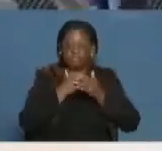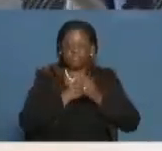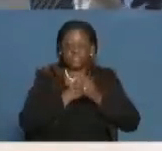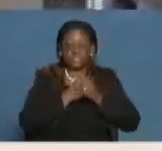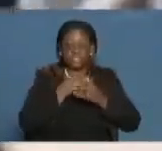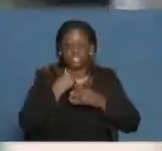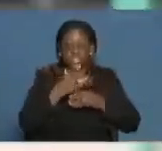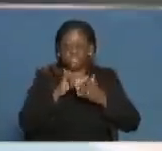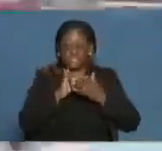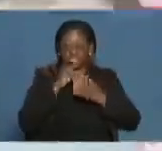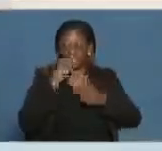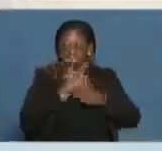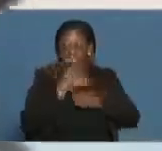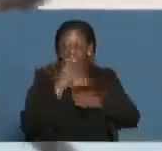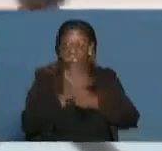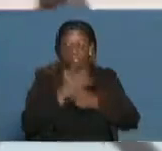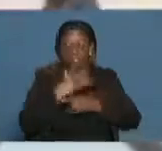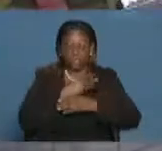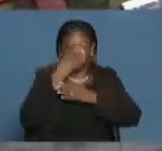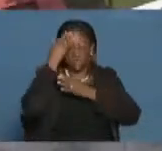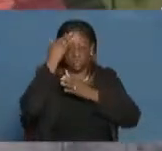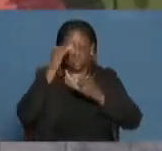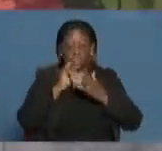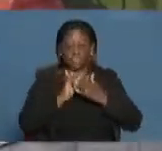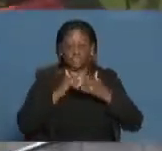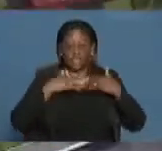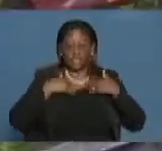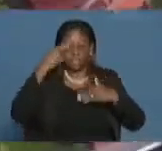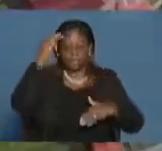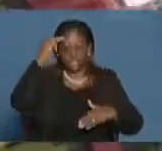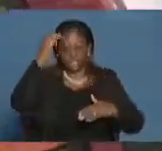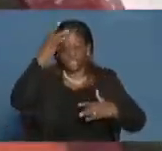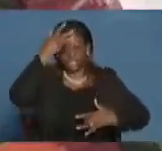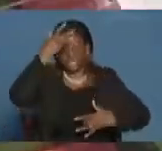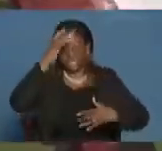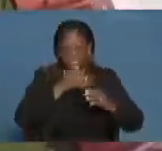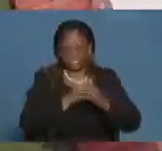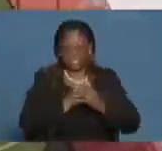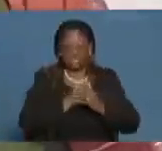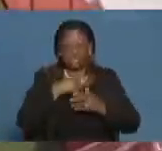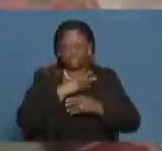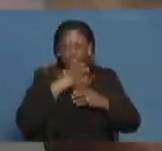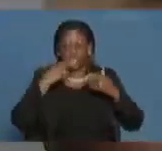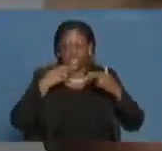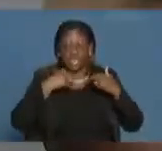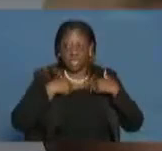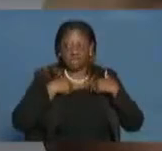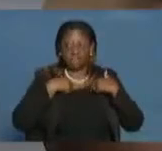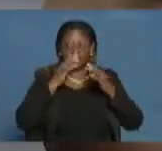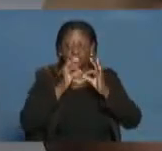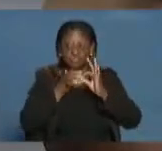rights issue. We know that there's mental illness, and if there's mental illness, we have to treat these